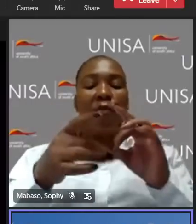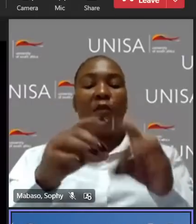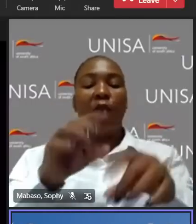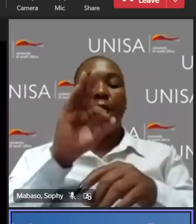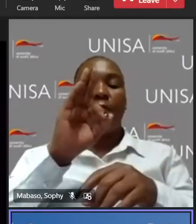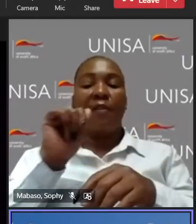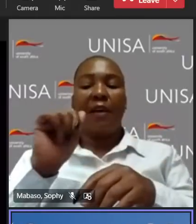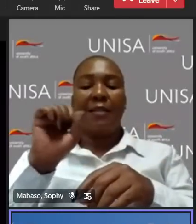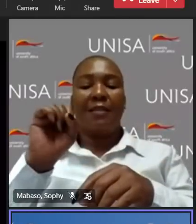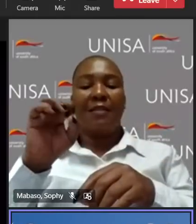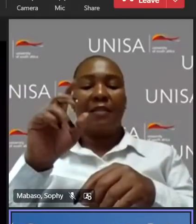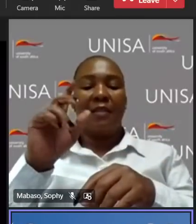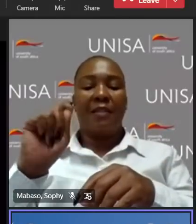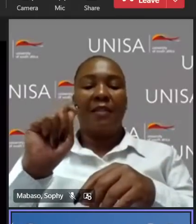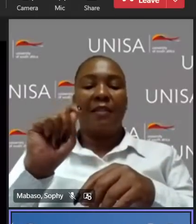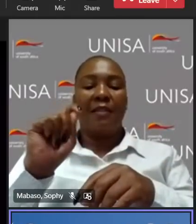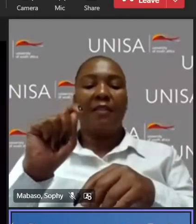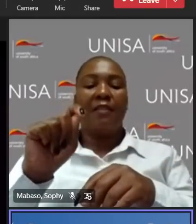is